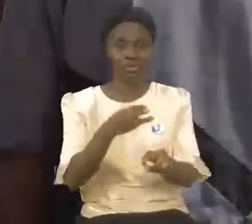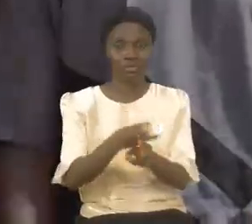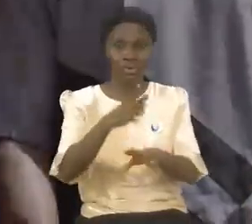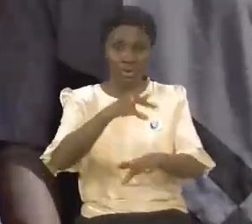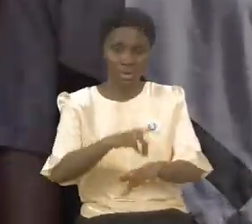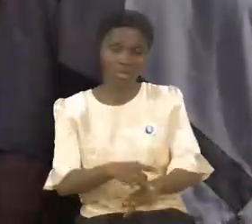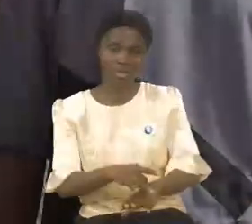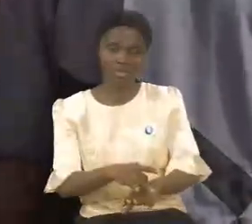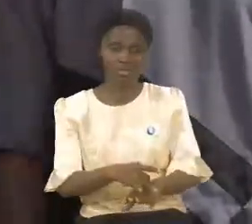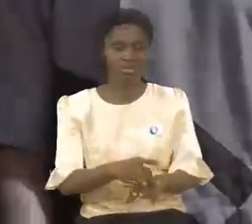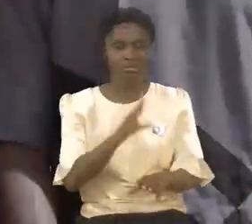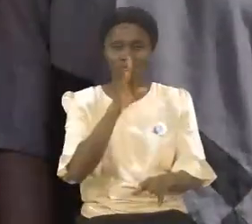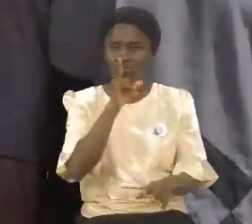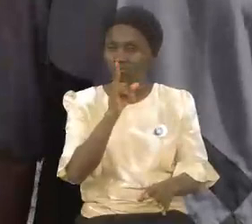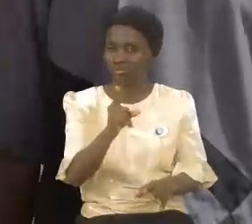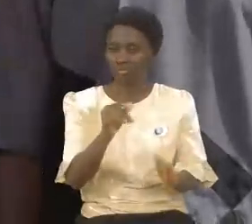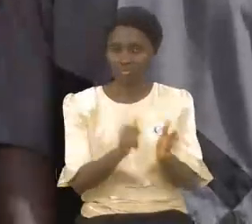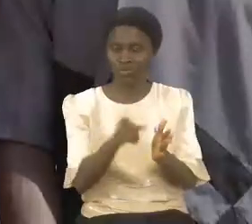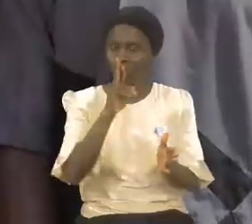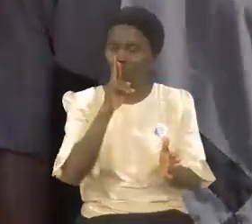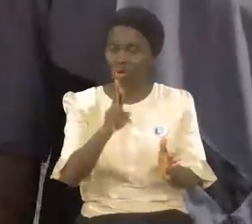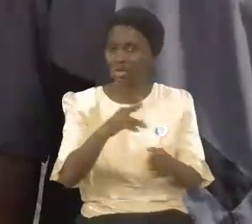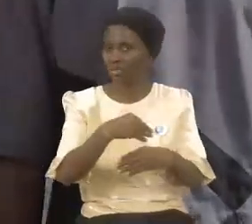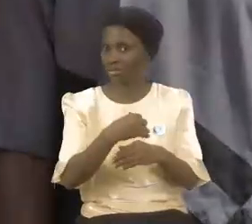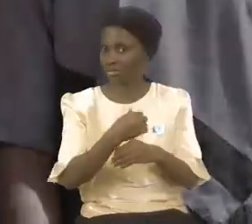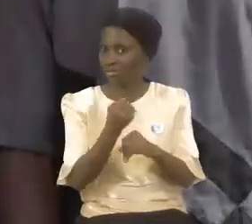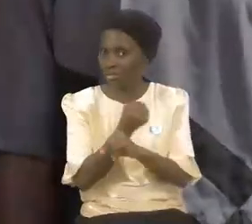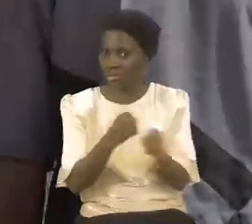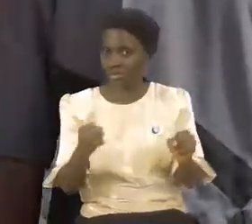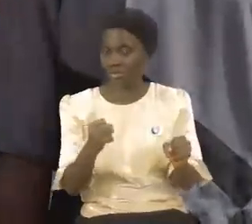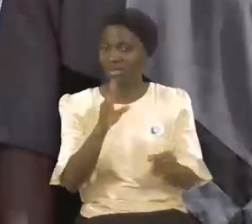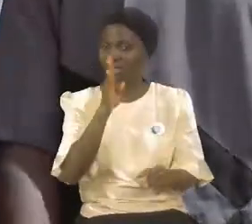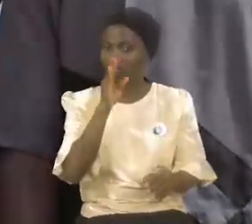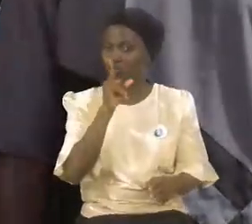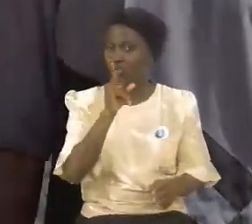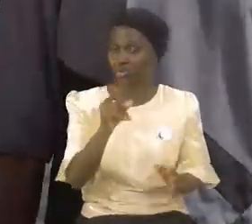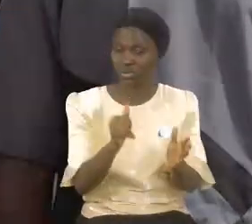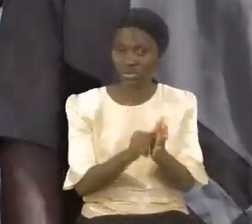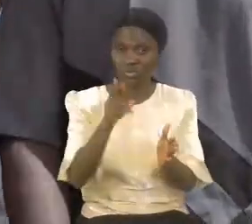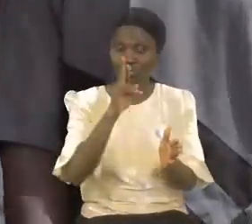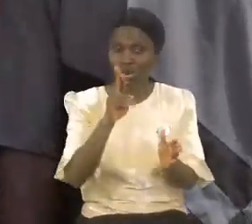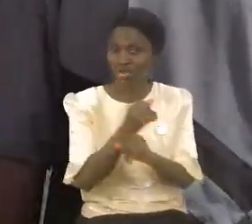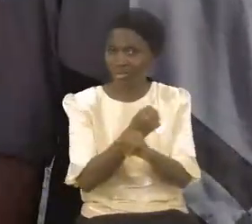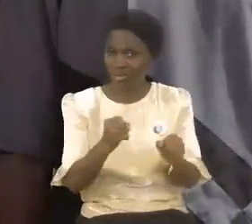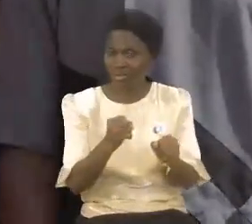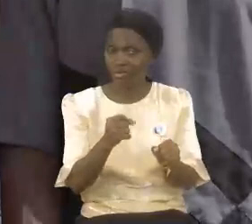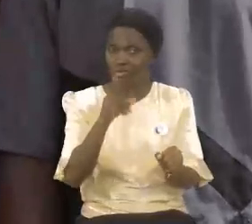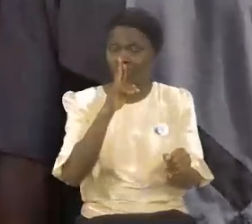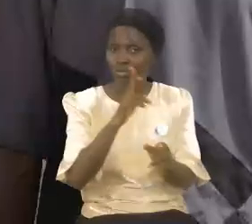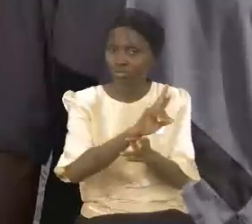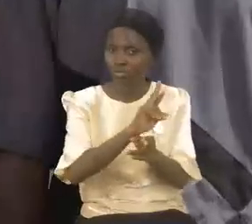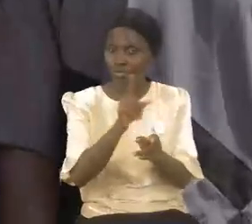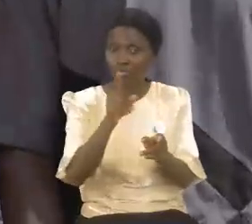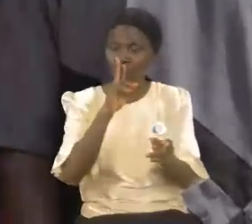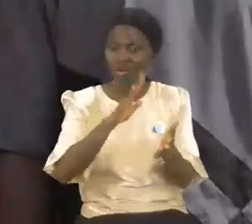God. Make sure you are sanctified, you have the purity of Christ in your life. And make sure you are baptized in the